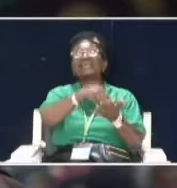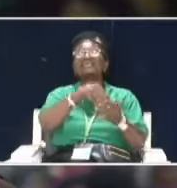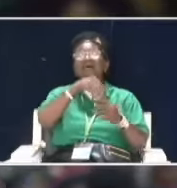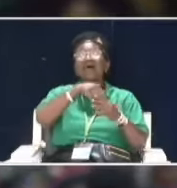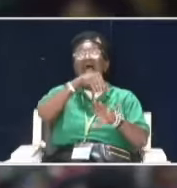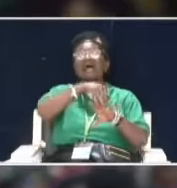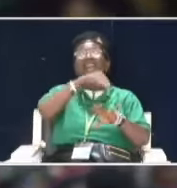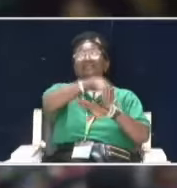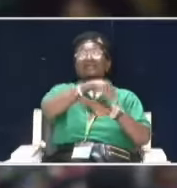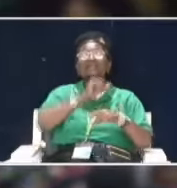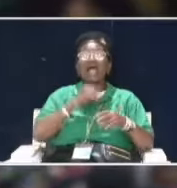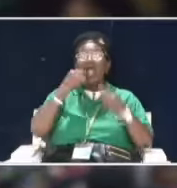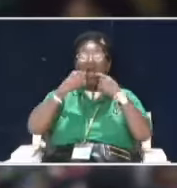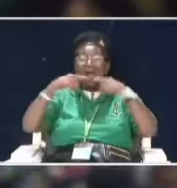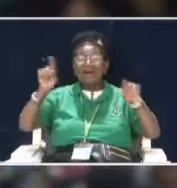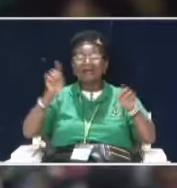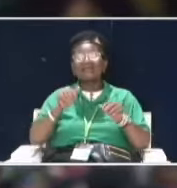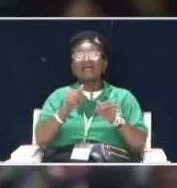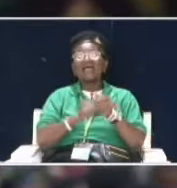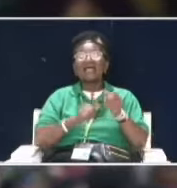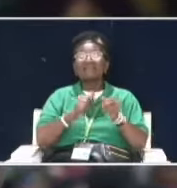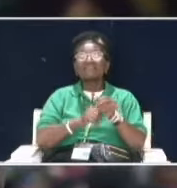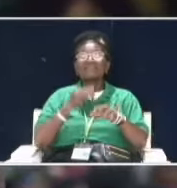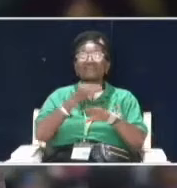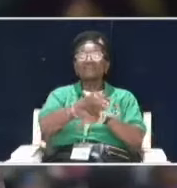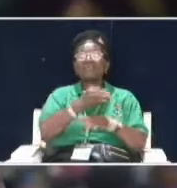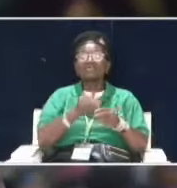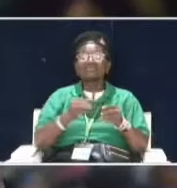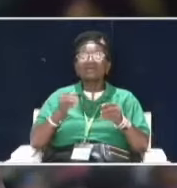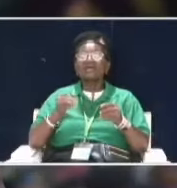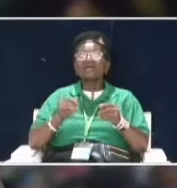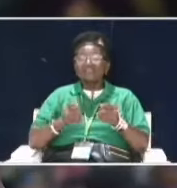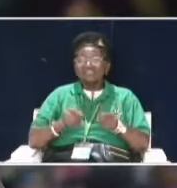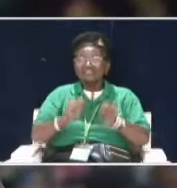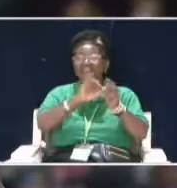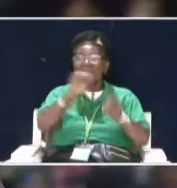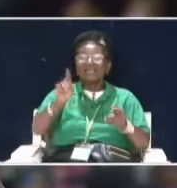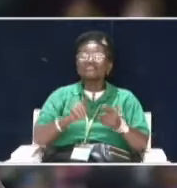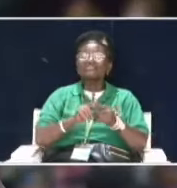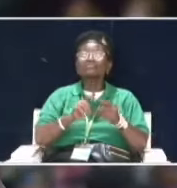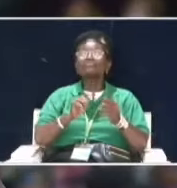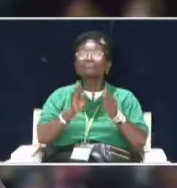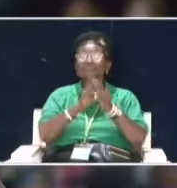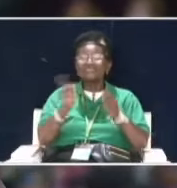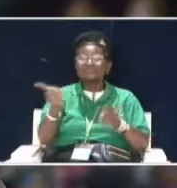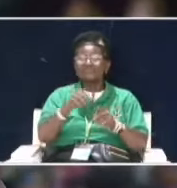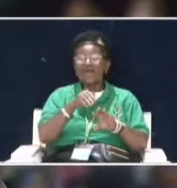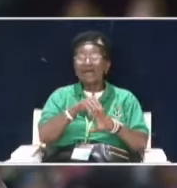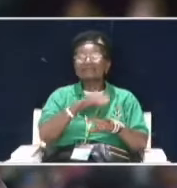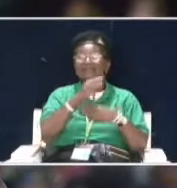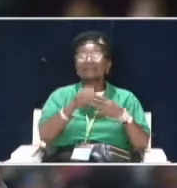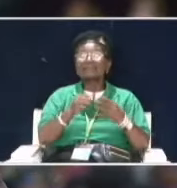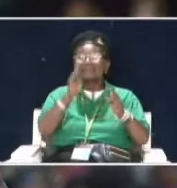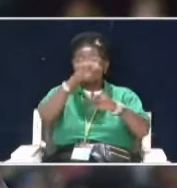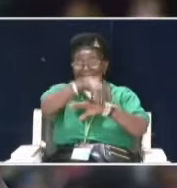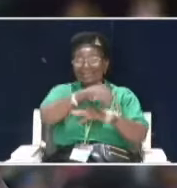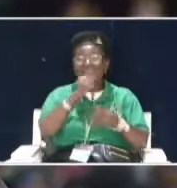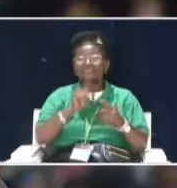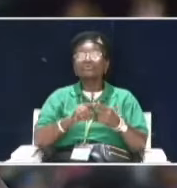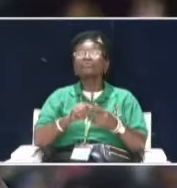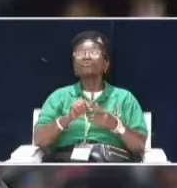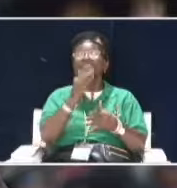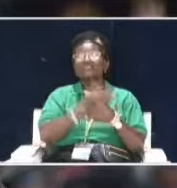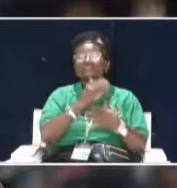name, every force flying to meetings at night to discuss things against